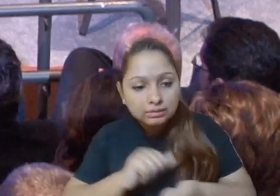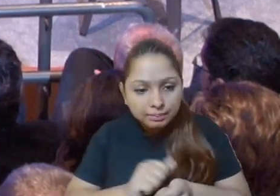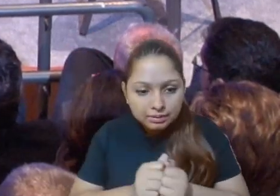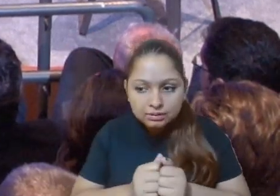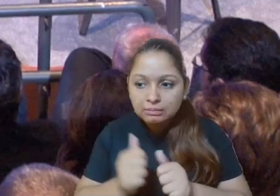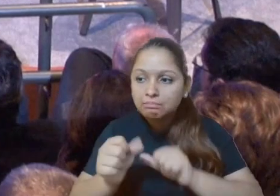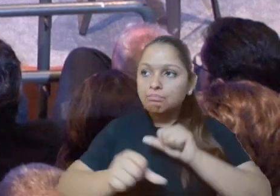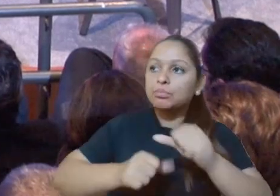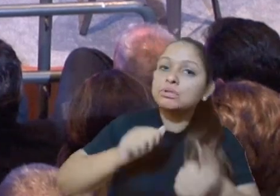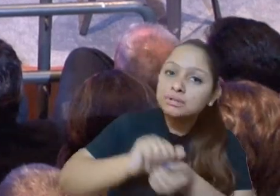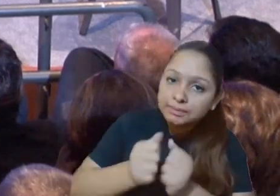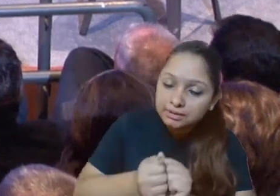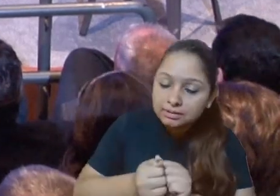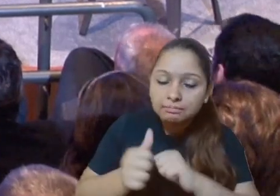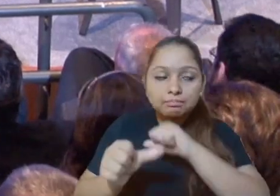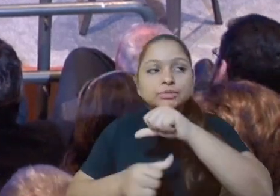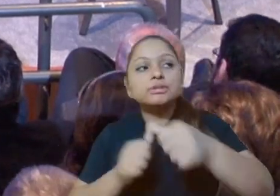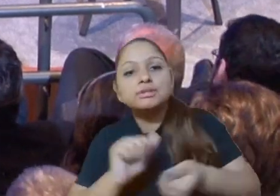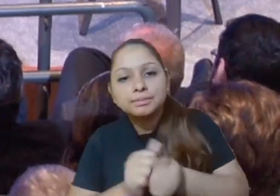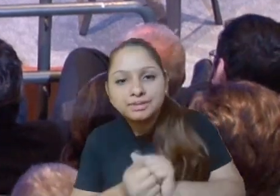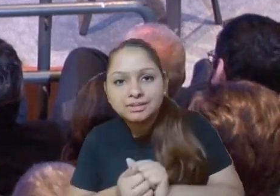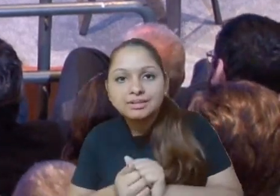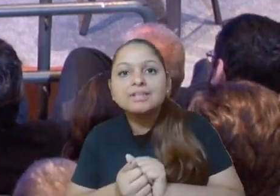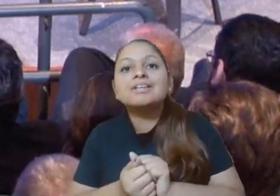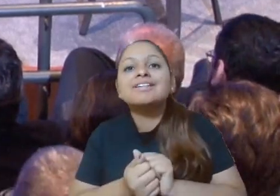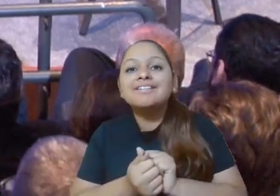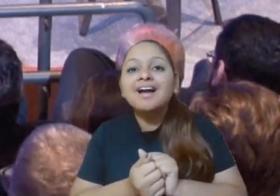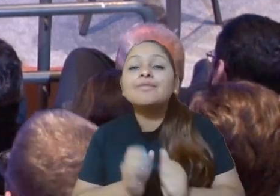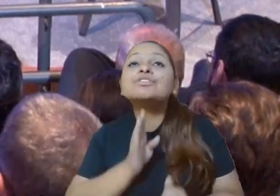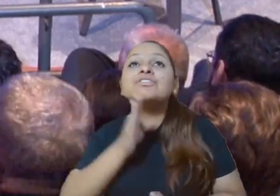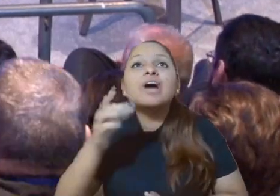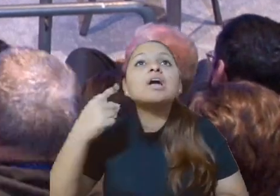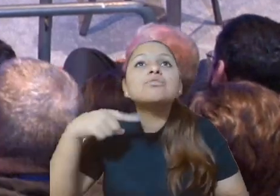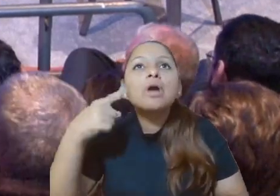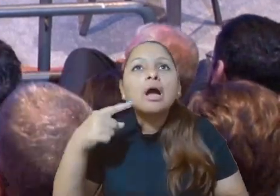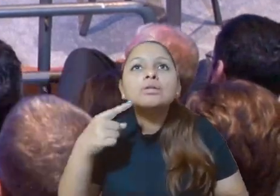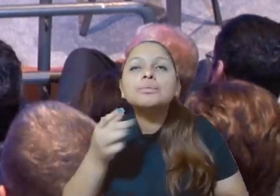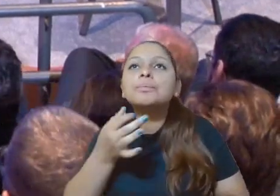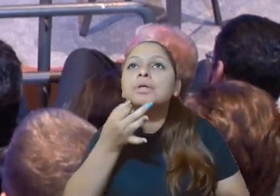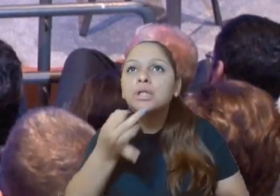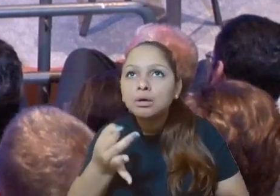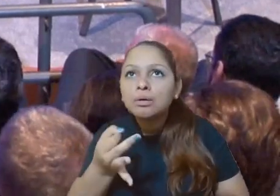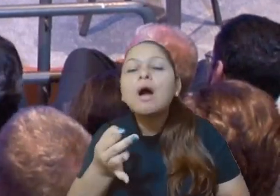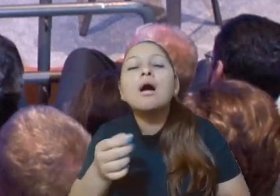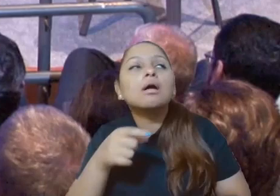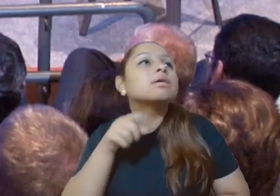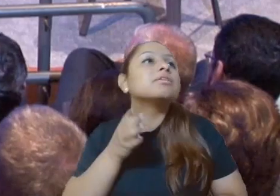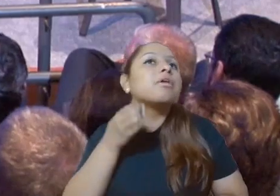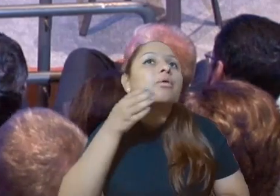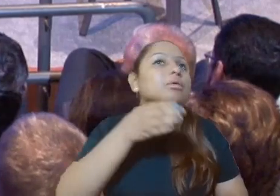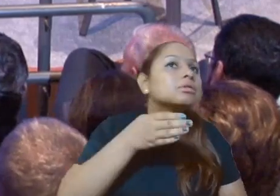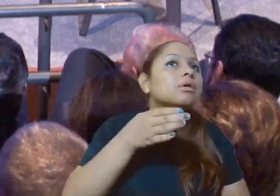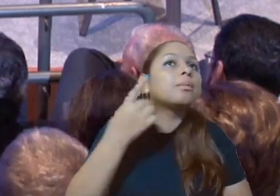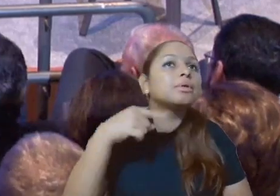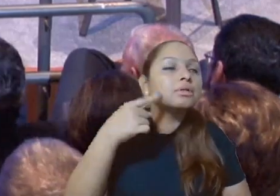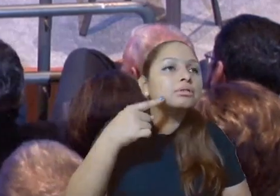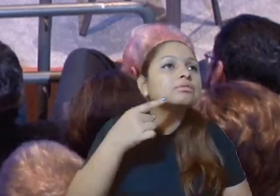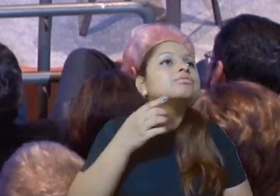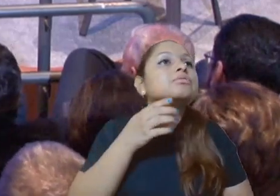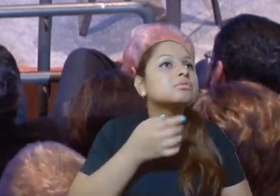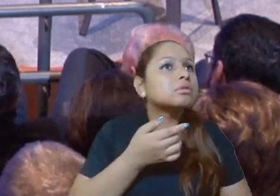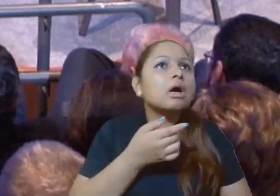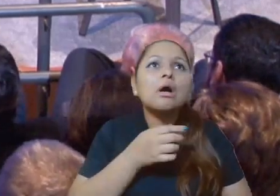five lawyers and you have eight different opinions because not even them, no, I don't know about this new law, oh no, this law is not going